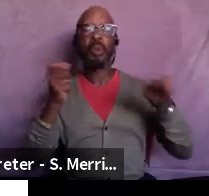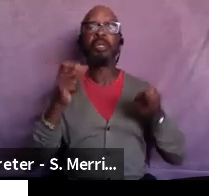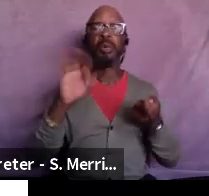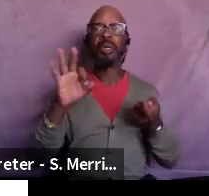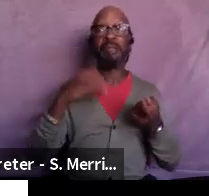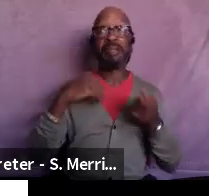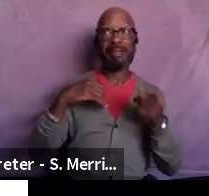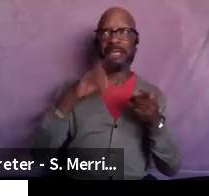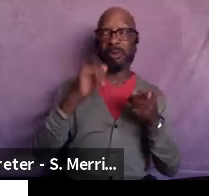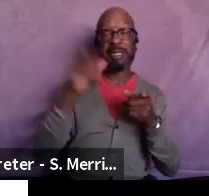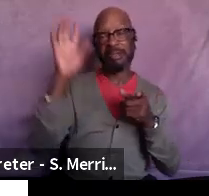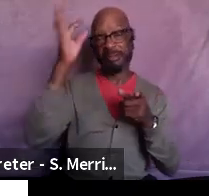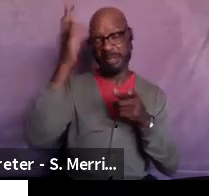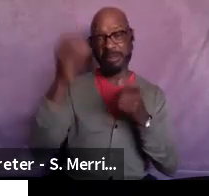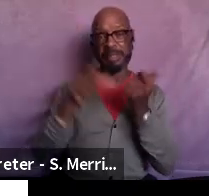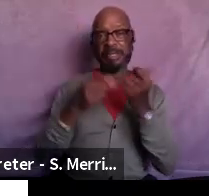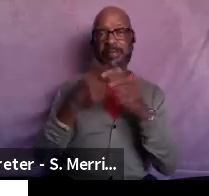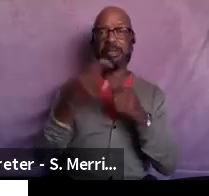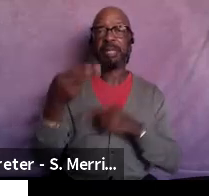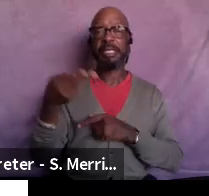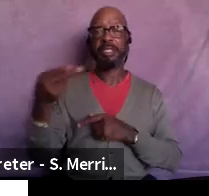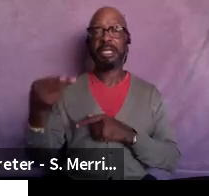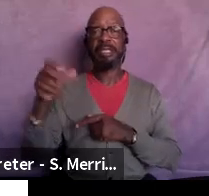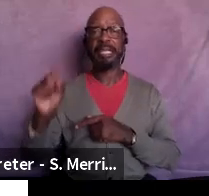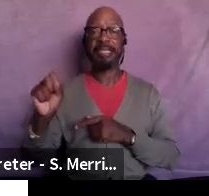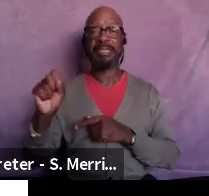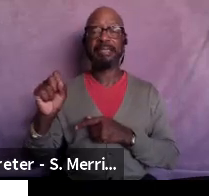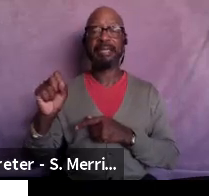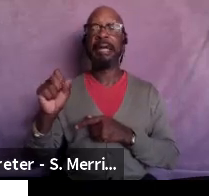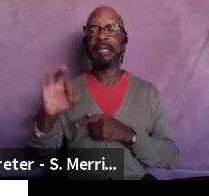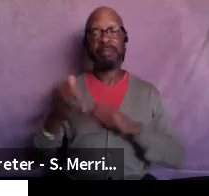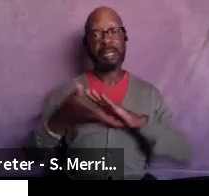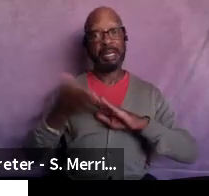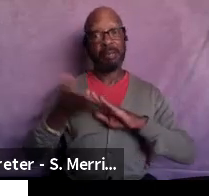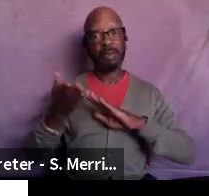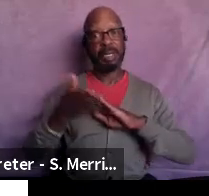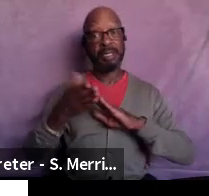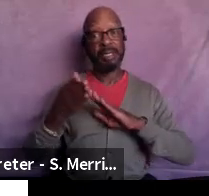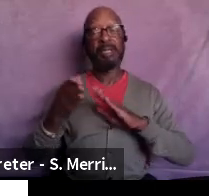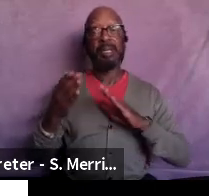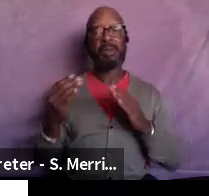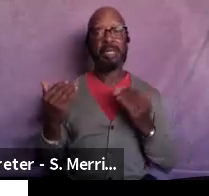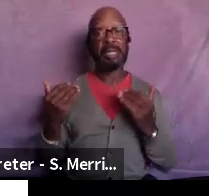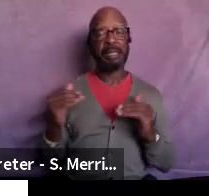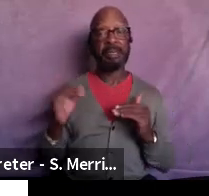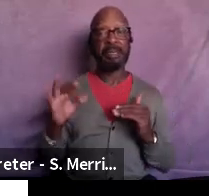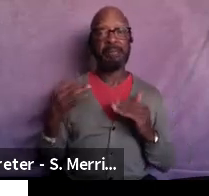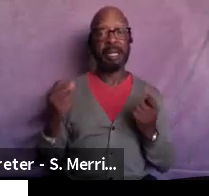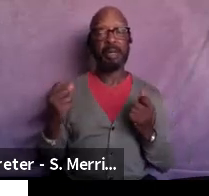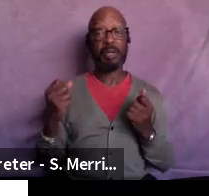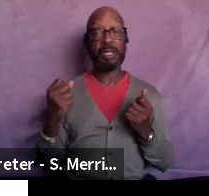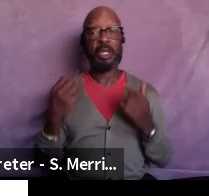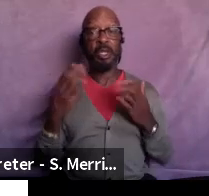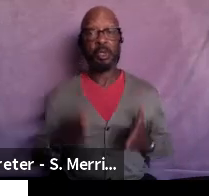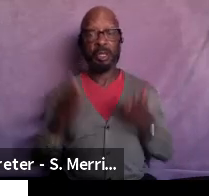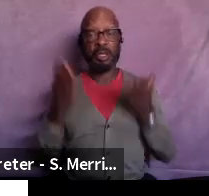financial assistance from HHS, if they operate within the health and human services realm, then we have jurisdiction over